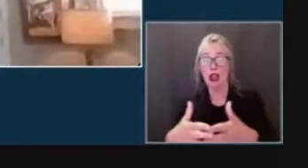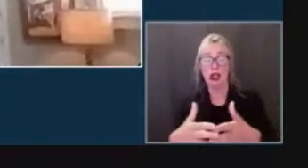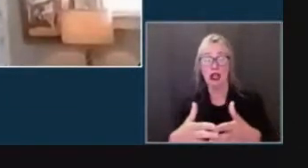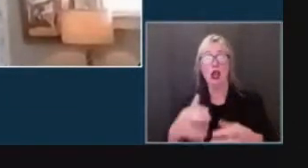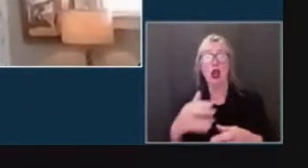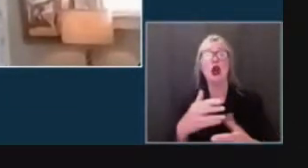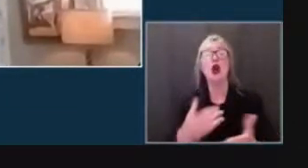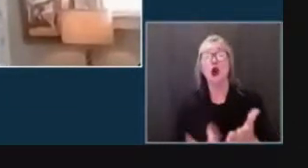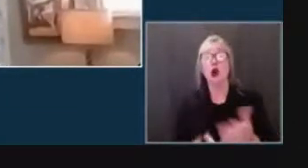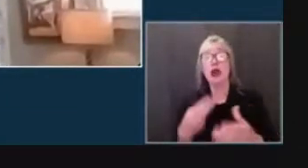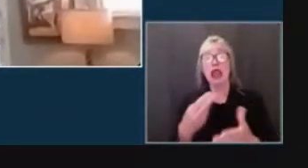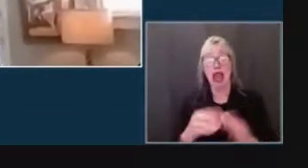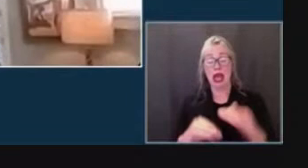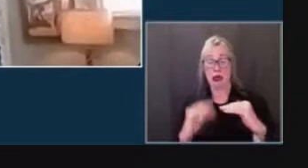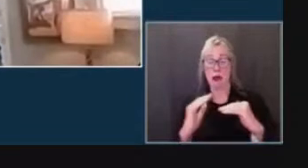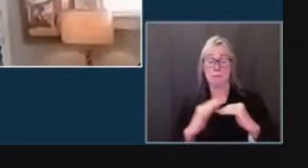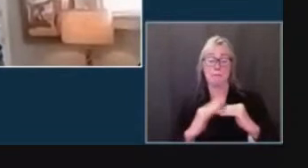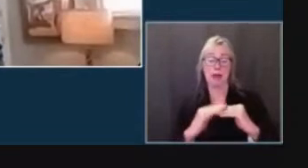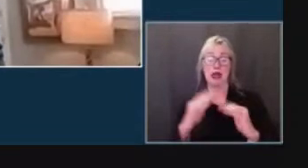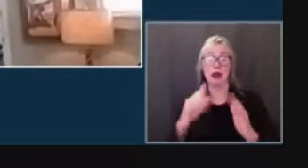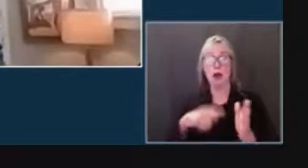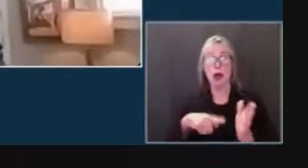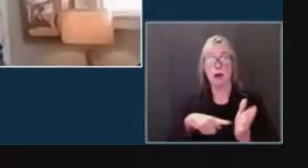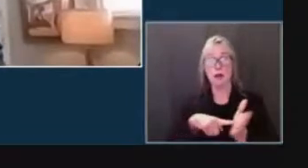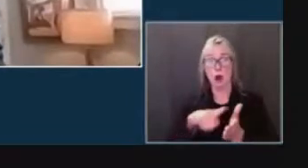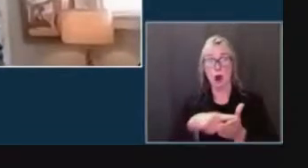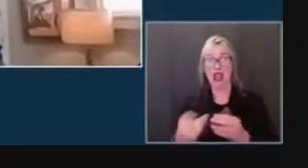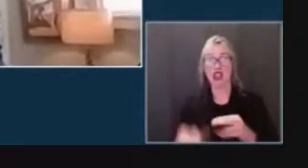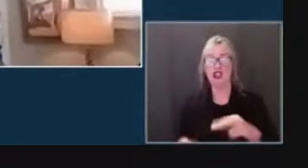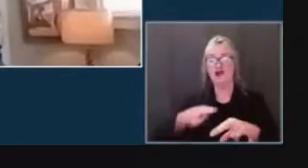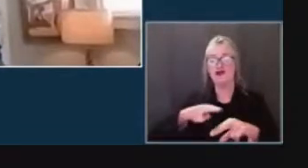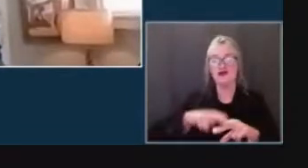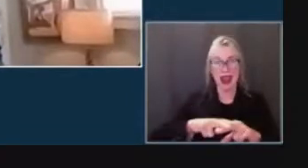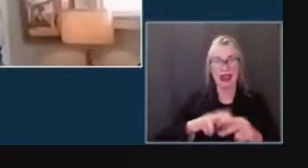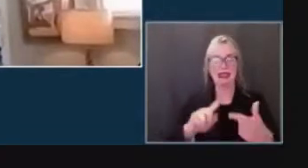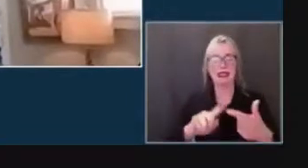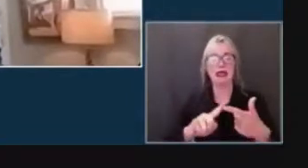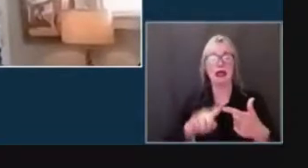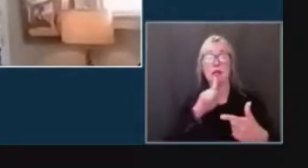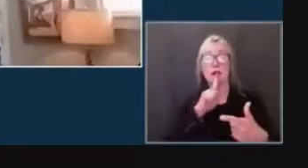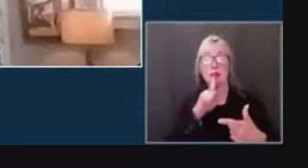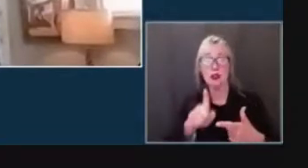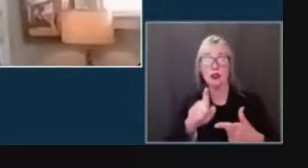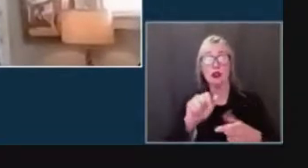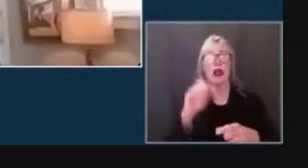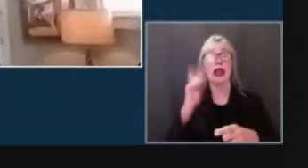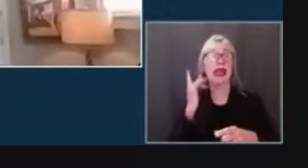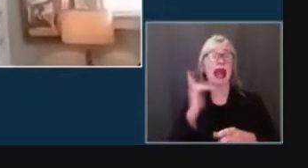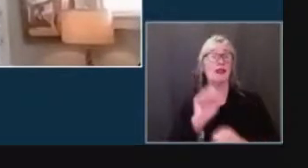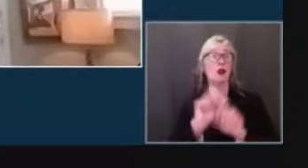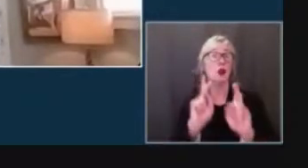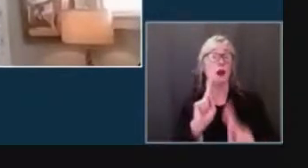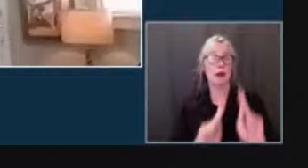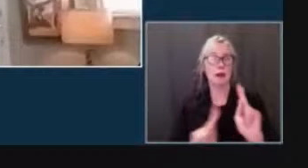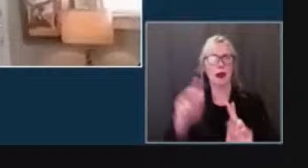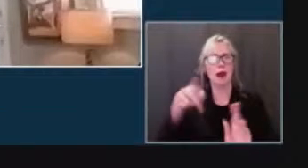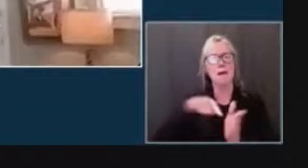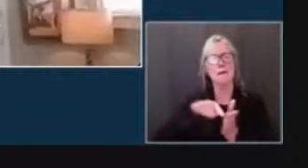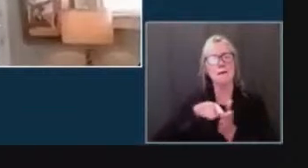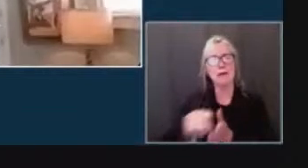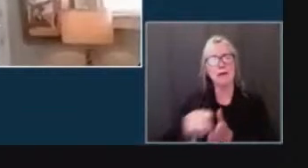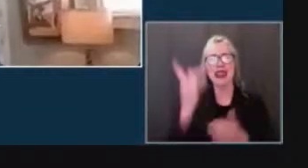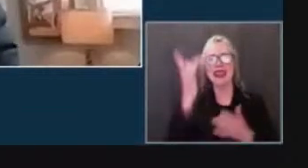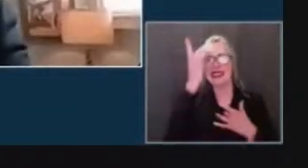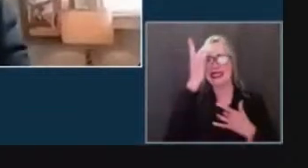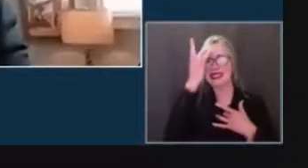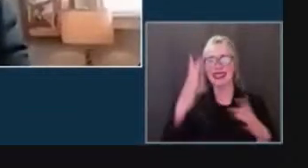hour. We made sure all California workers have paid sick leave. We fought to end misclassification that strips workers